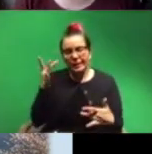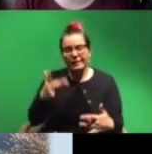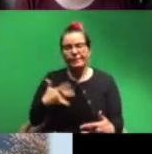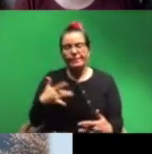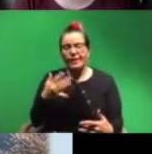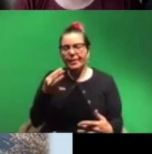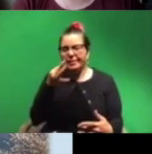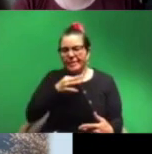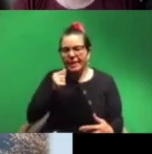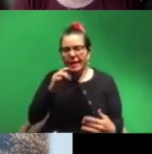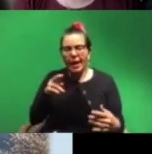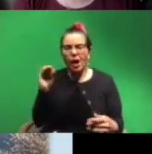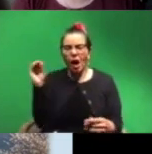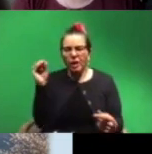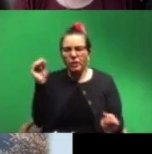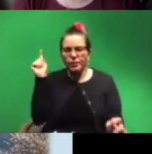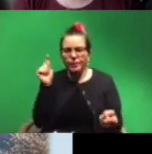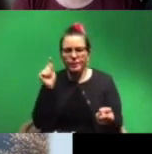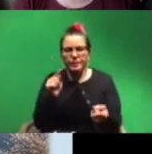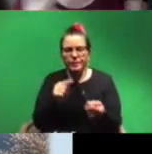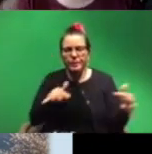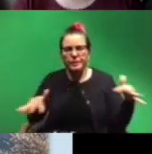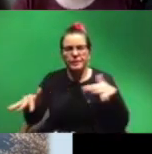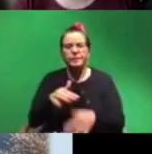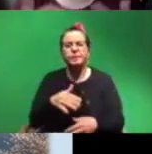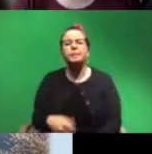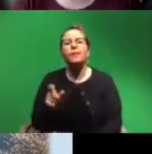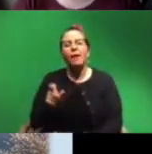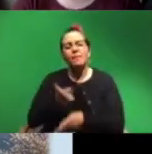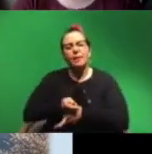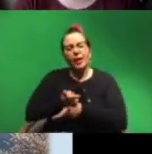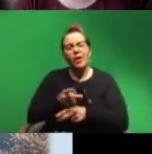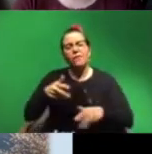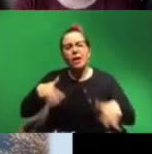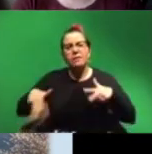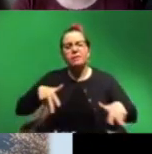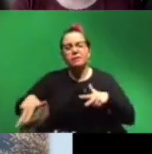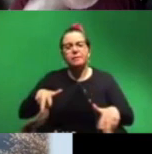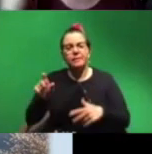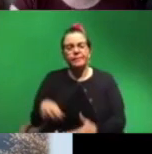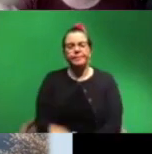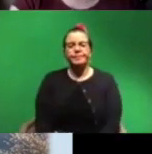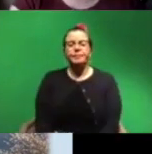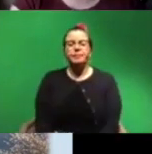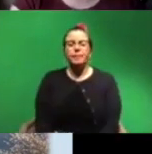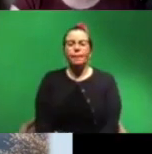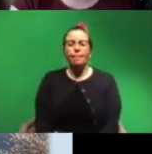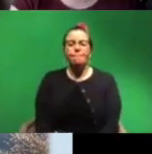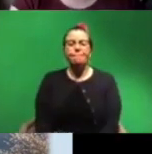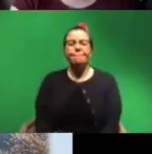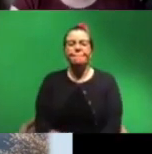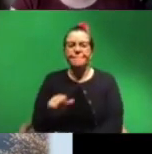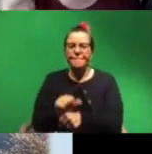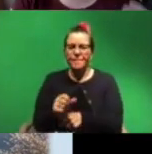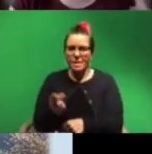as much oxygen around. And so we had to be careful when we were hiking around. And so we worked up in these high mountains, and then